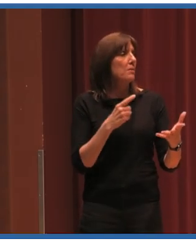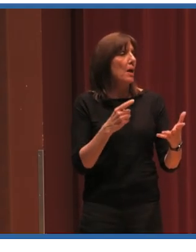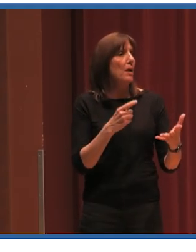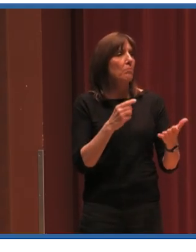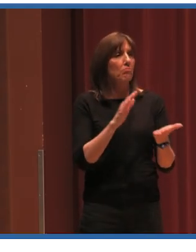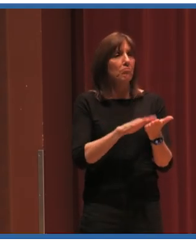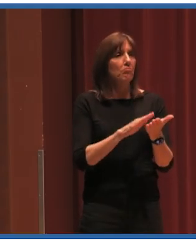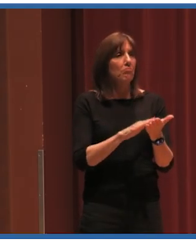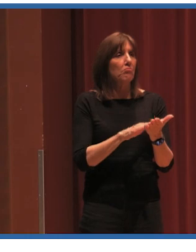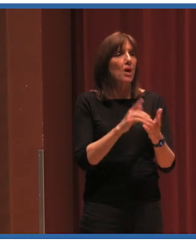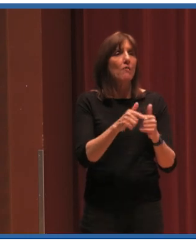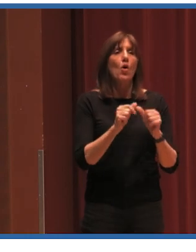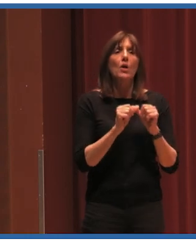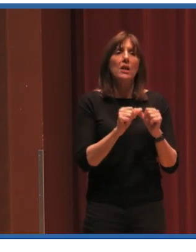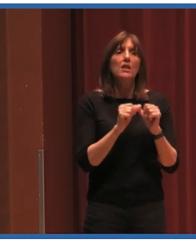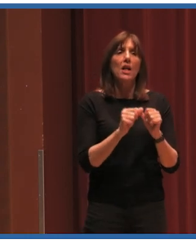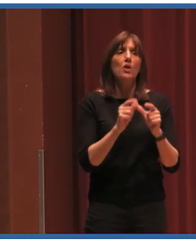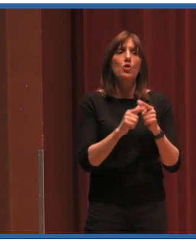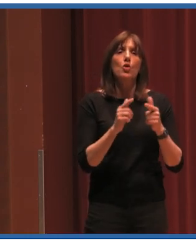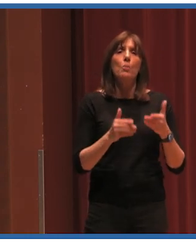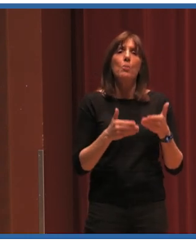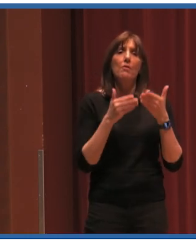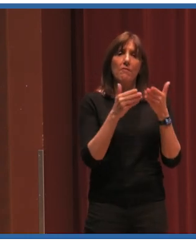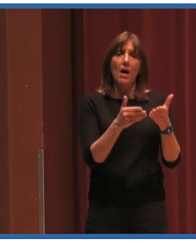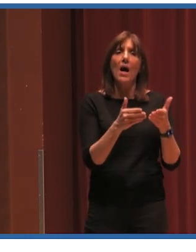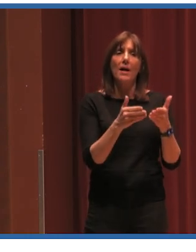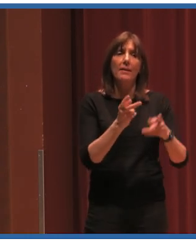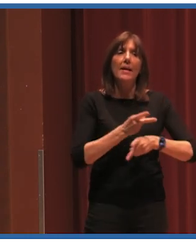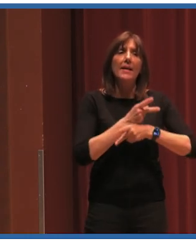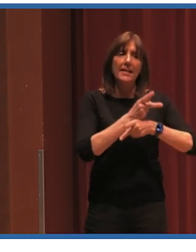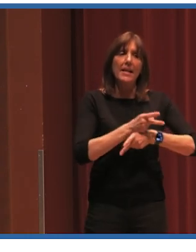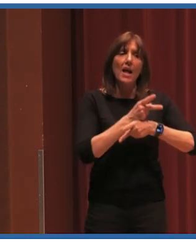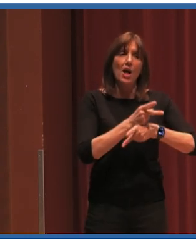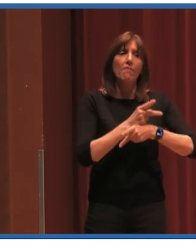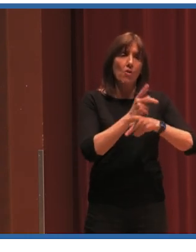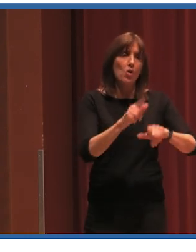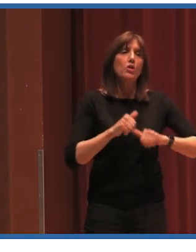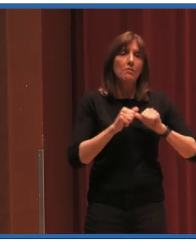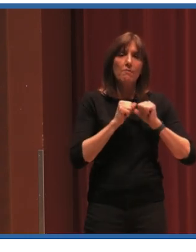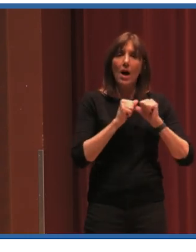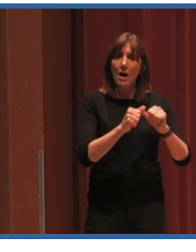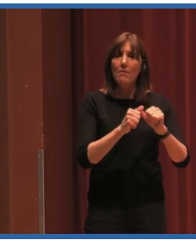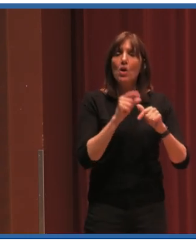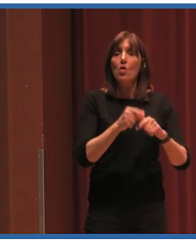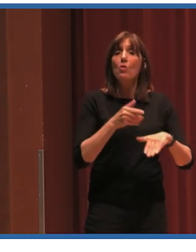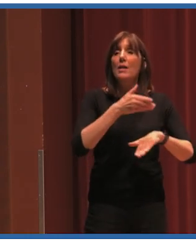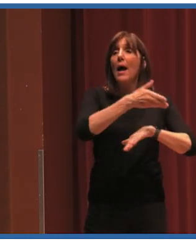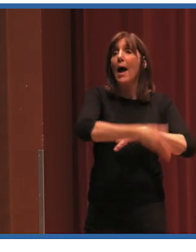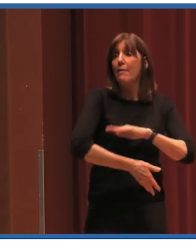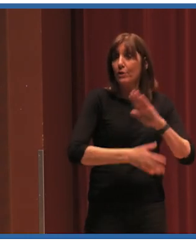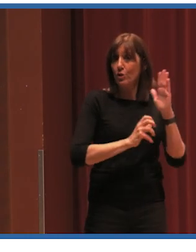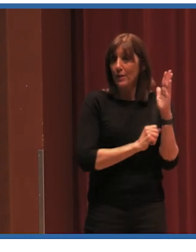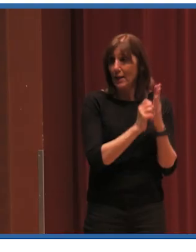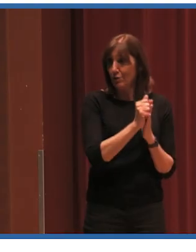for continuing to provide care for survivors and those after their cancer.